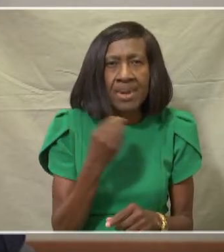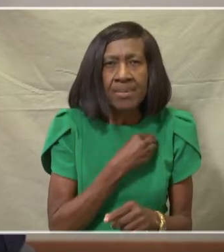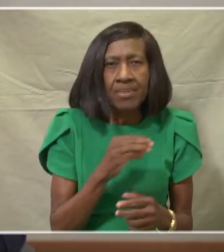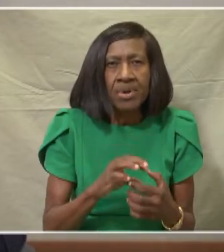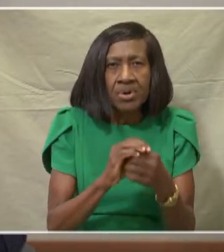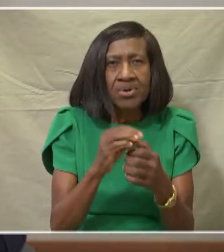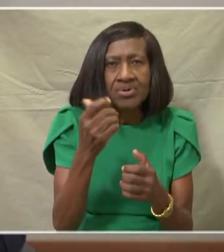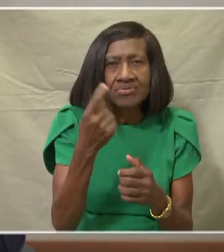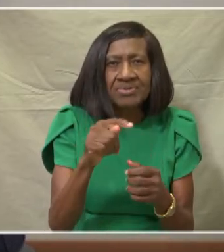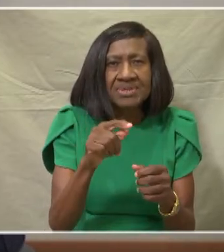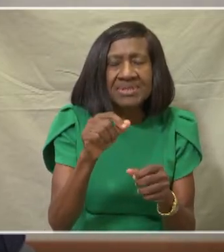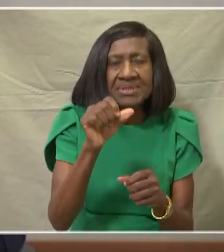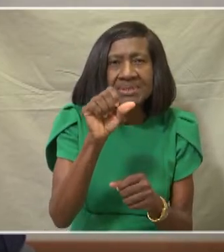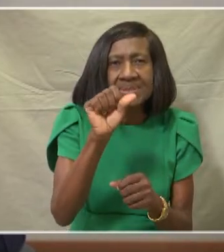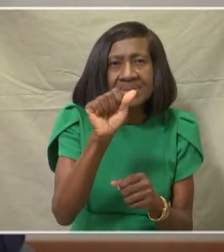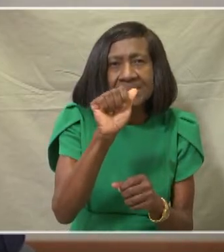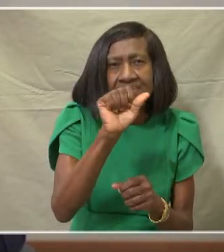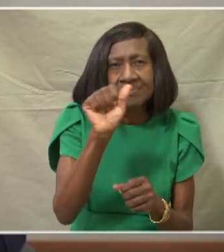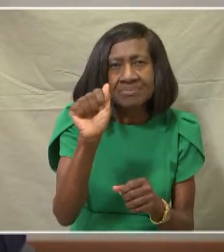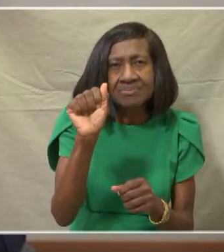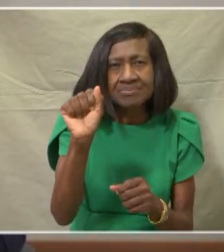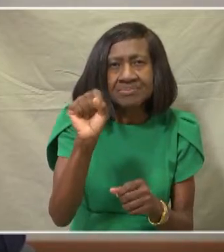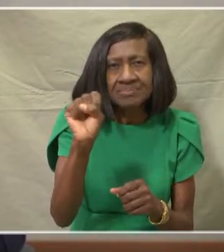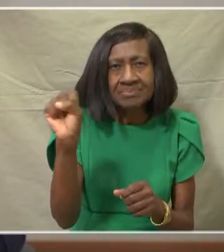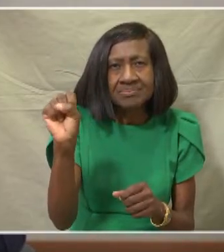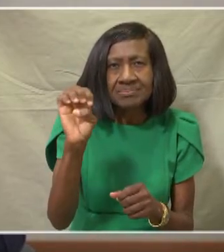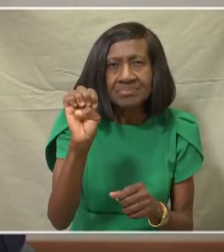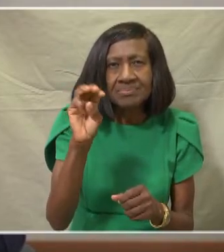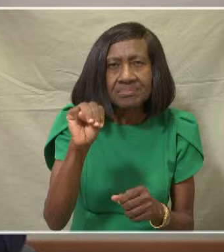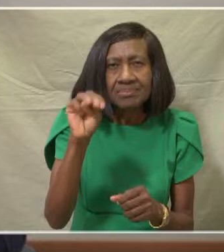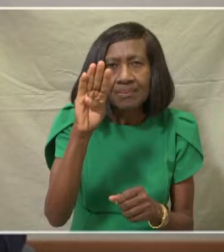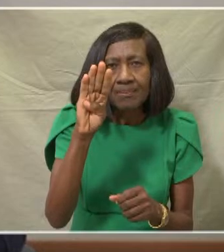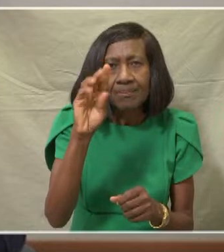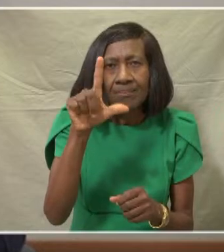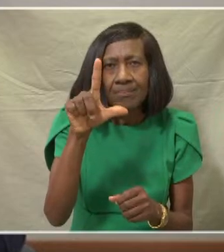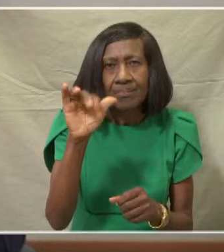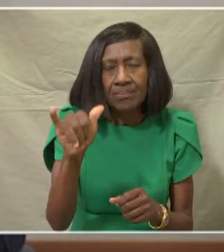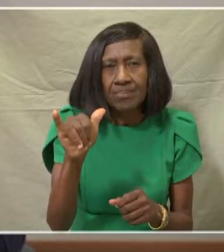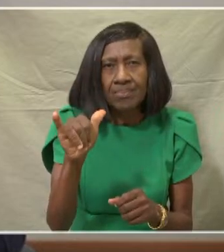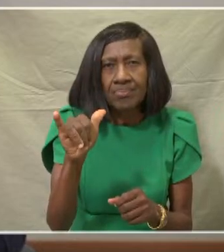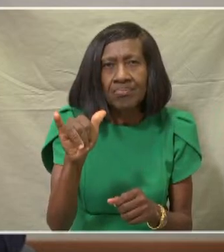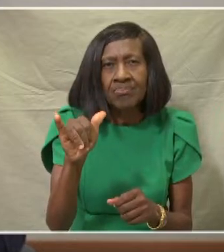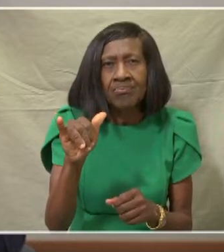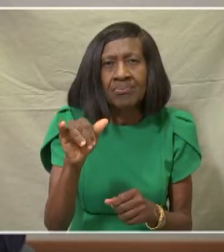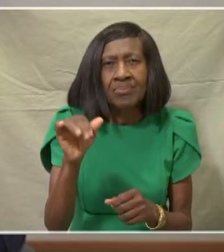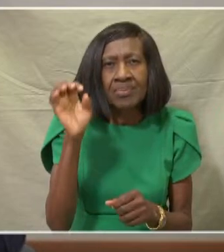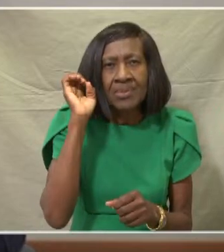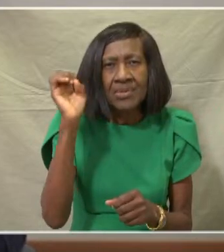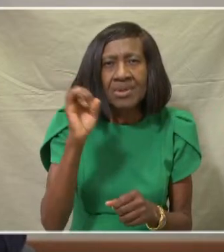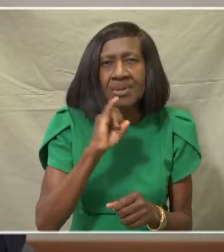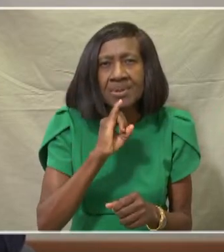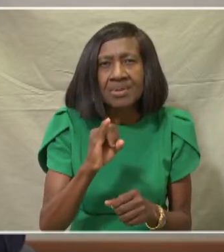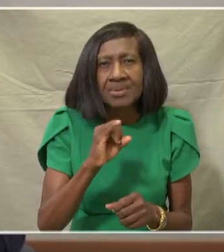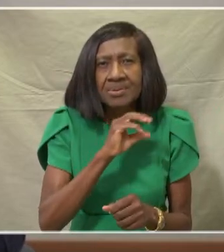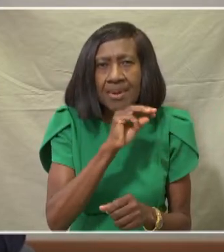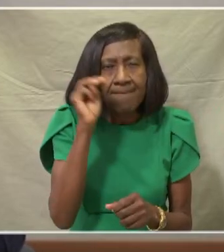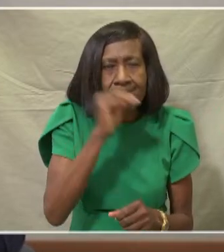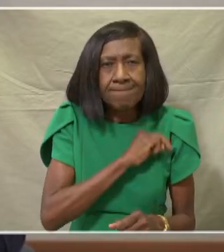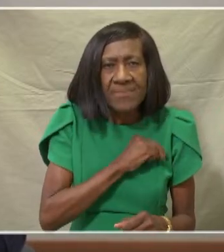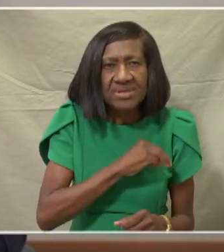I also am very proud to chair the Jersey branch of the CPA, and I'm Minister for